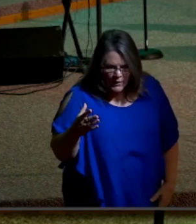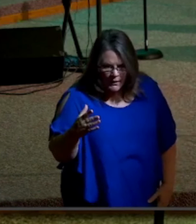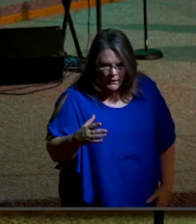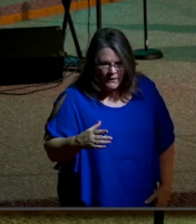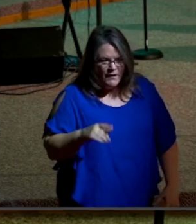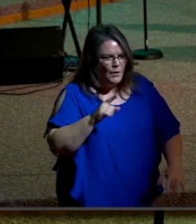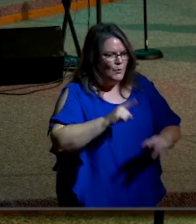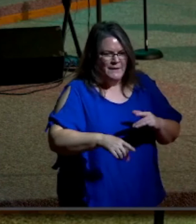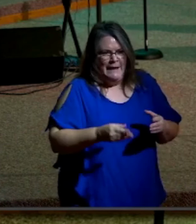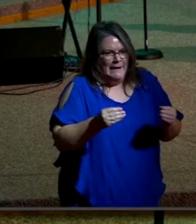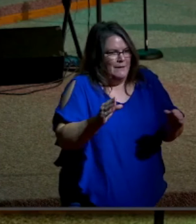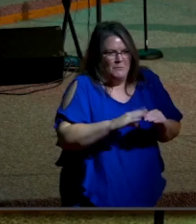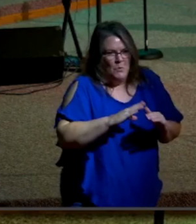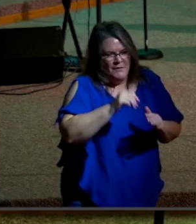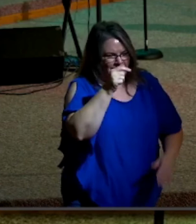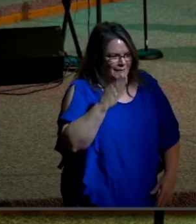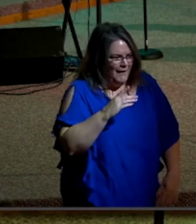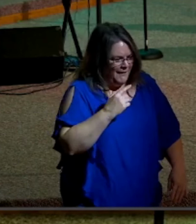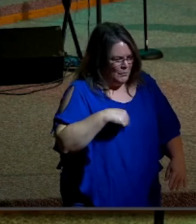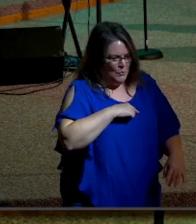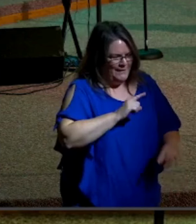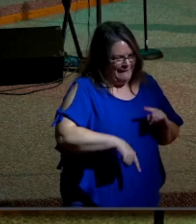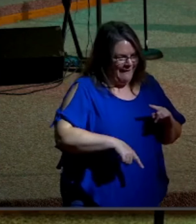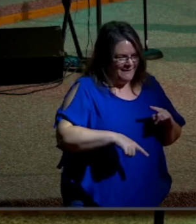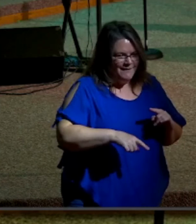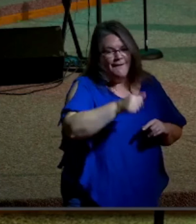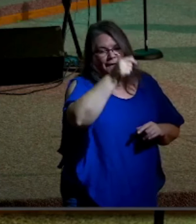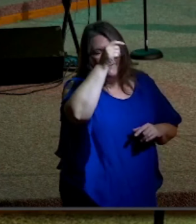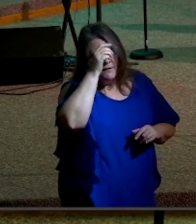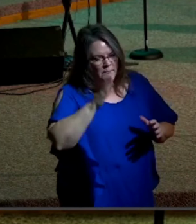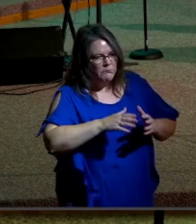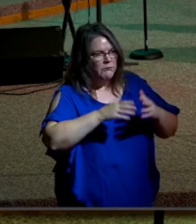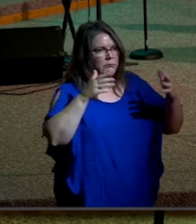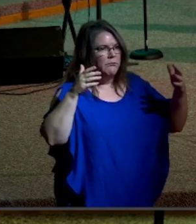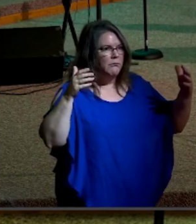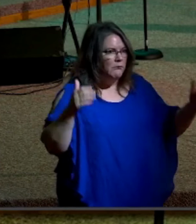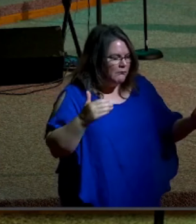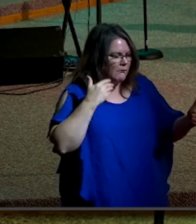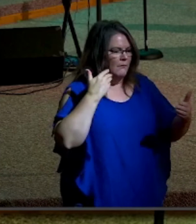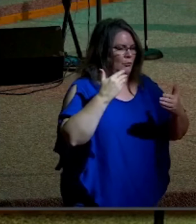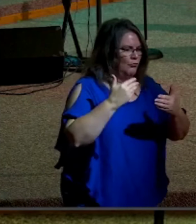God. God is so generous.